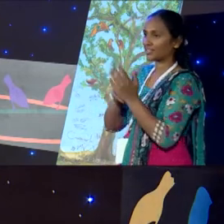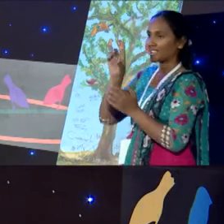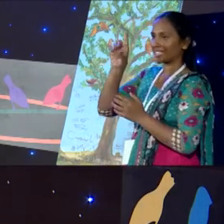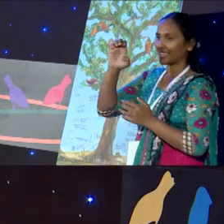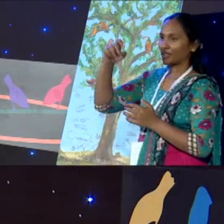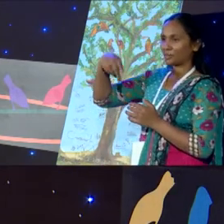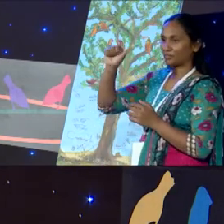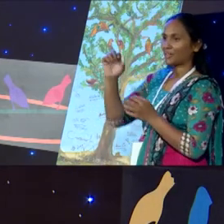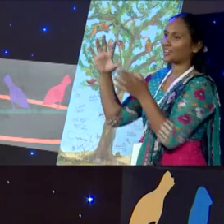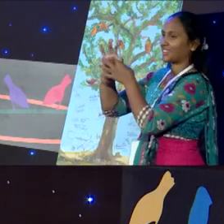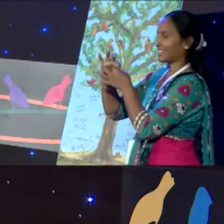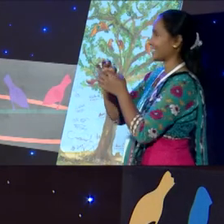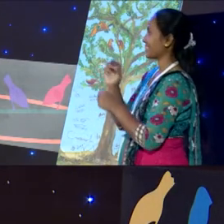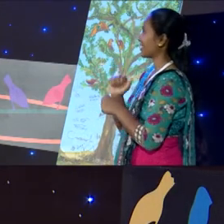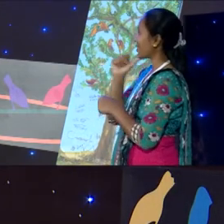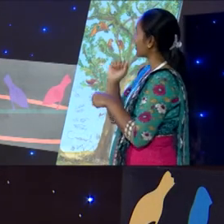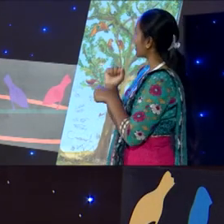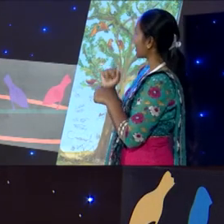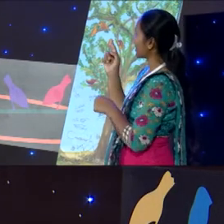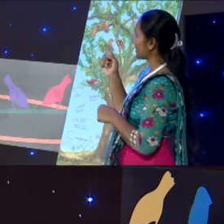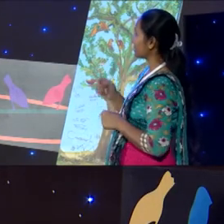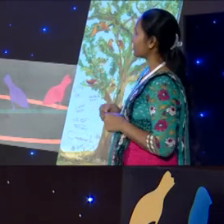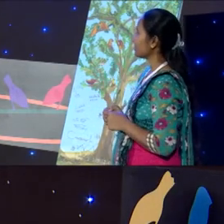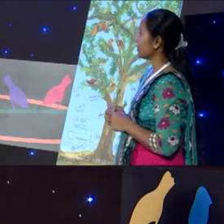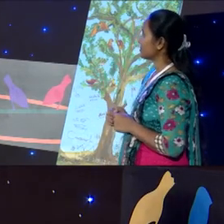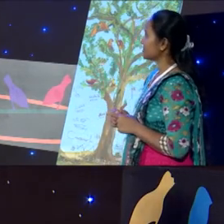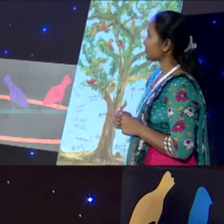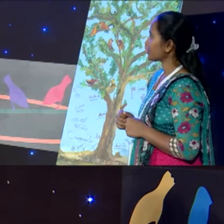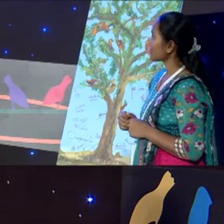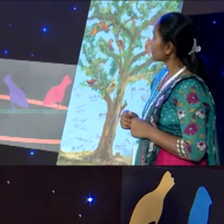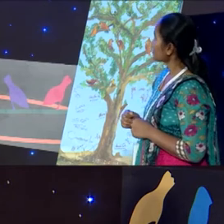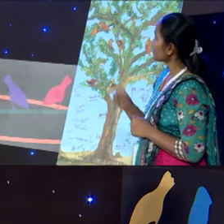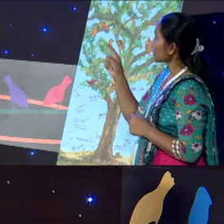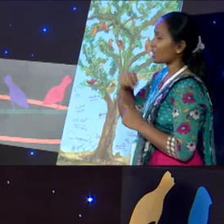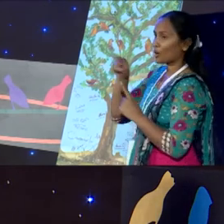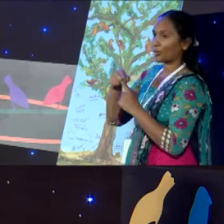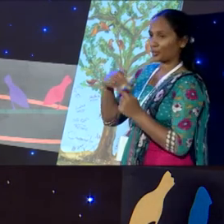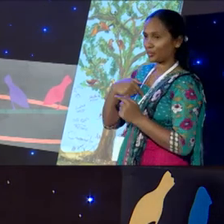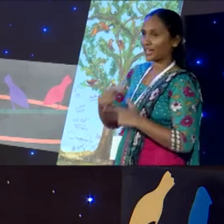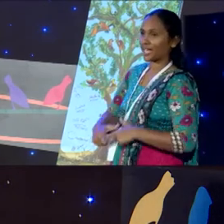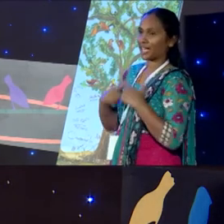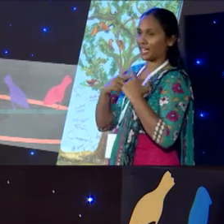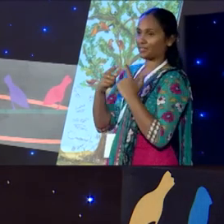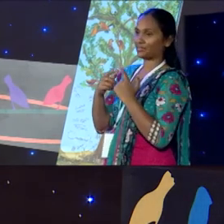connect, but it was not working out. So this is how it is. You have about me. You have lifestyle, which is